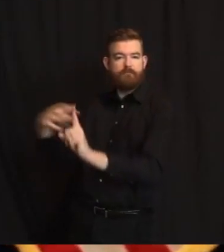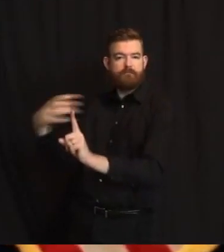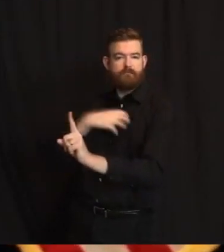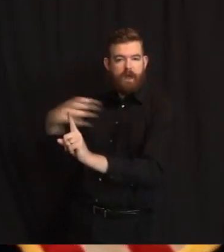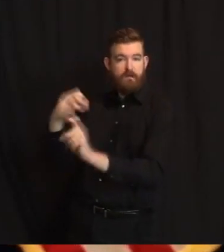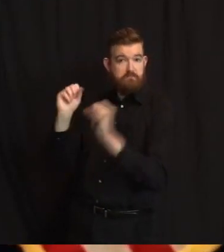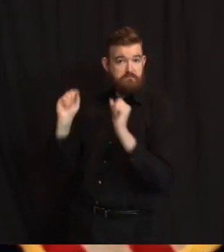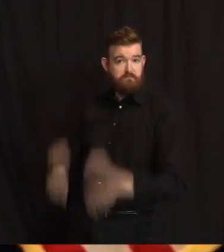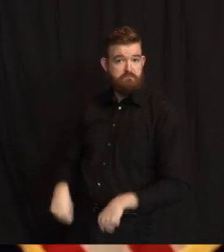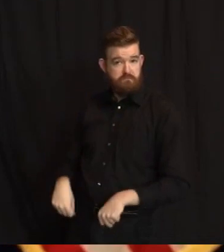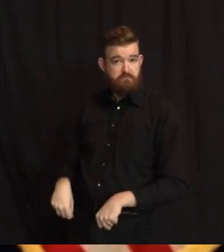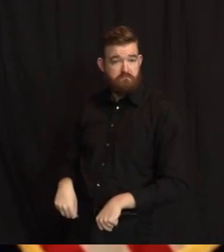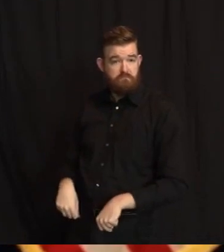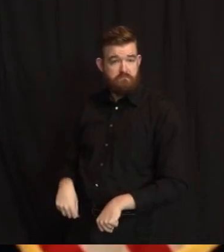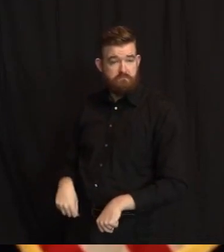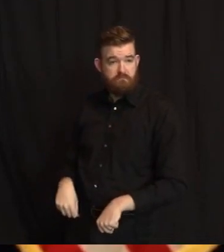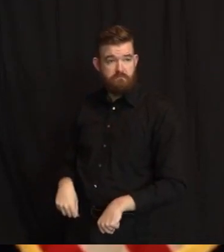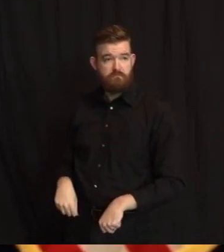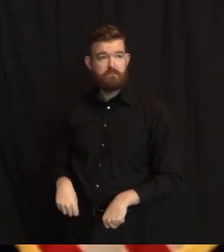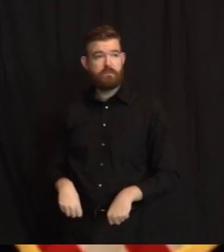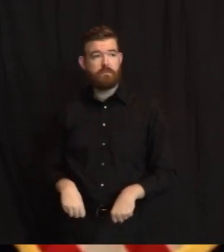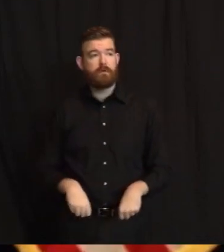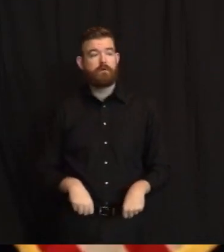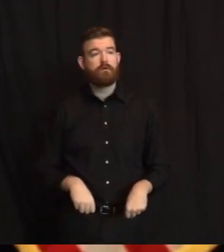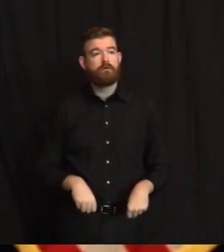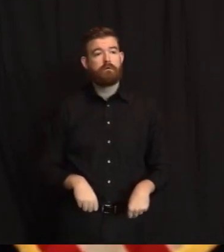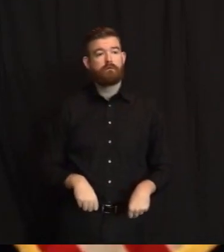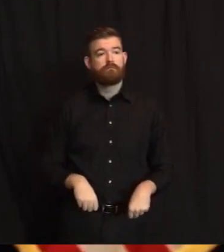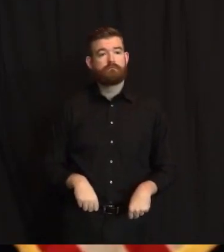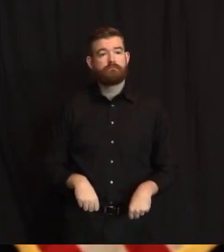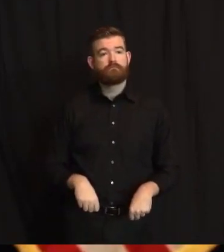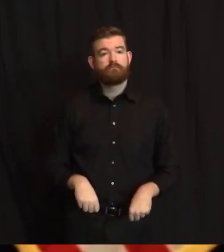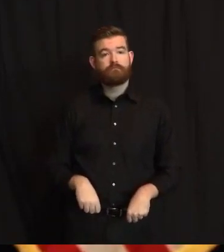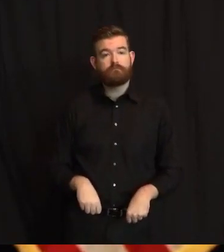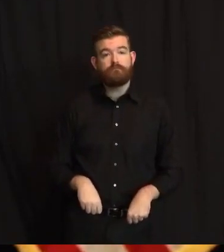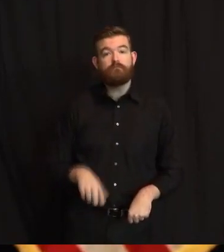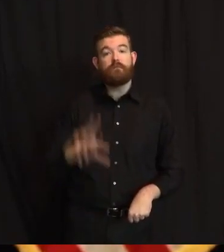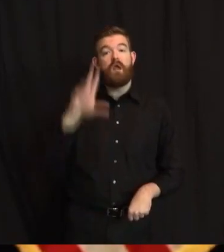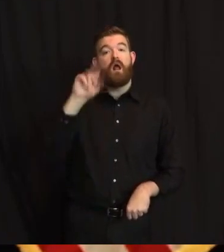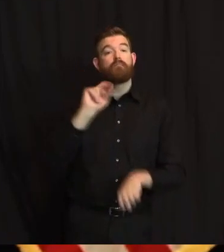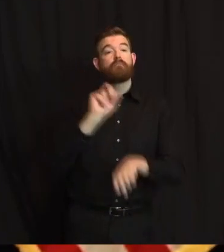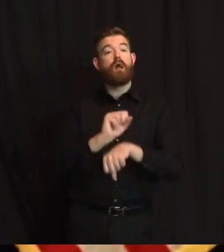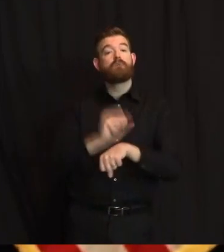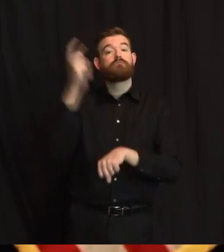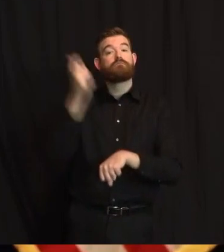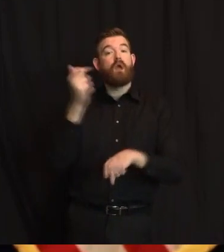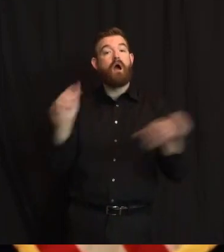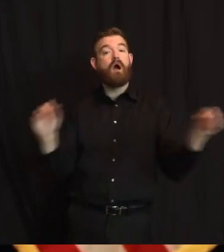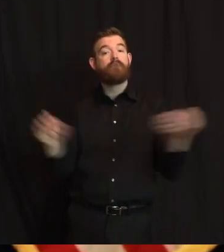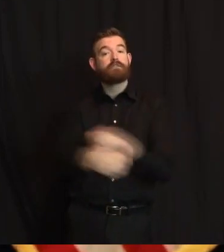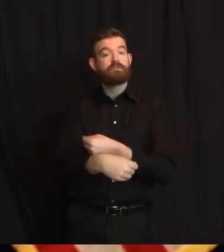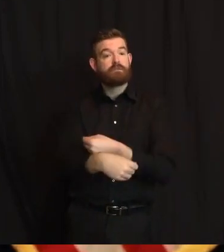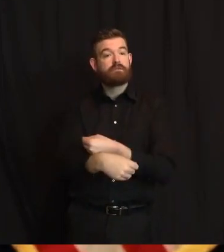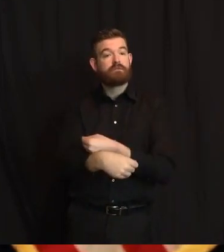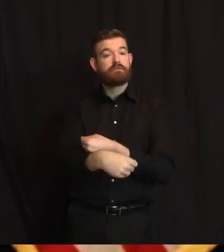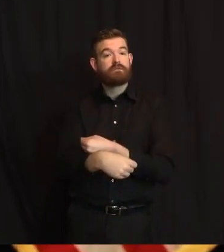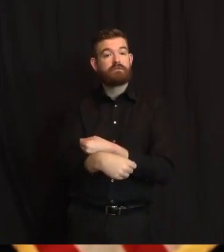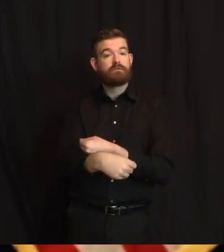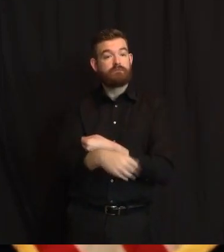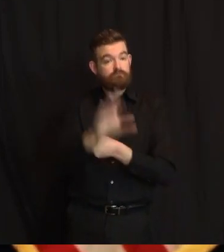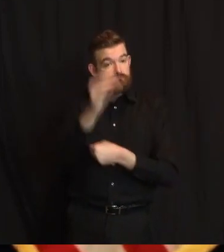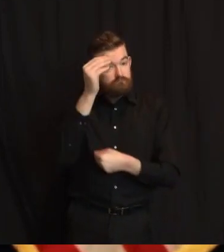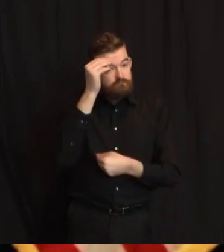well. And hours in the unemployment office, it's funny, I get inputs from two sides. One is, when are you going to lay people off in government? The answer